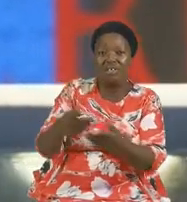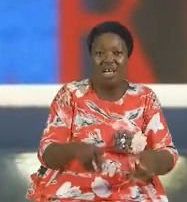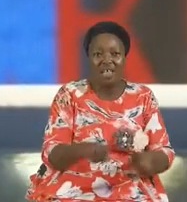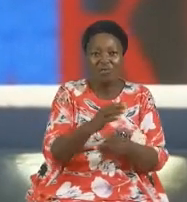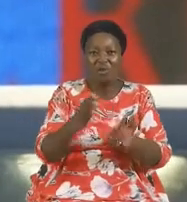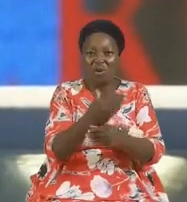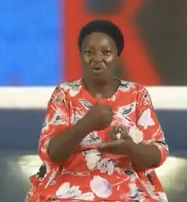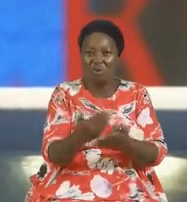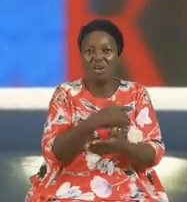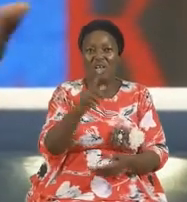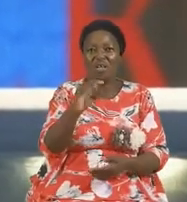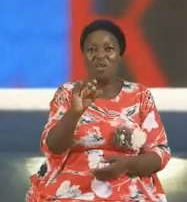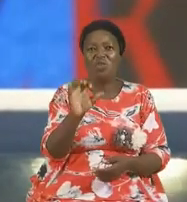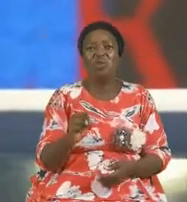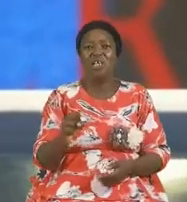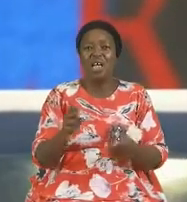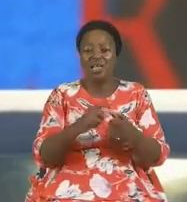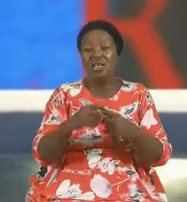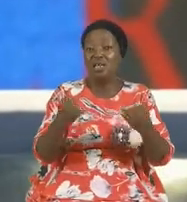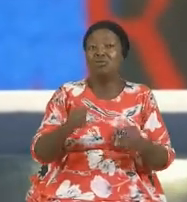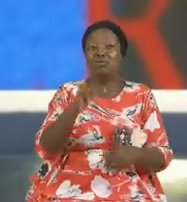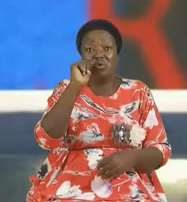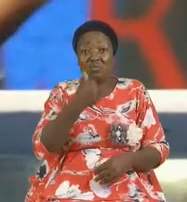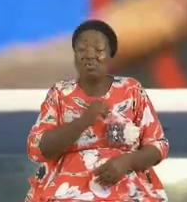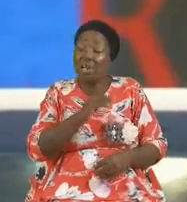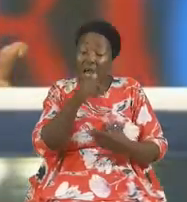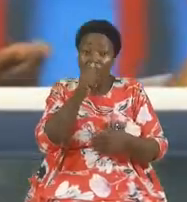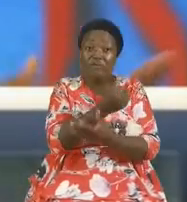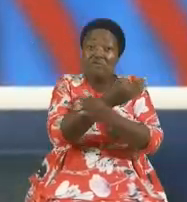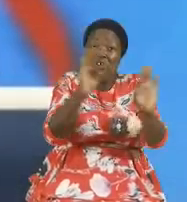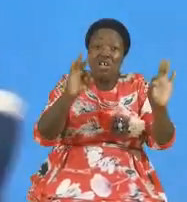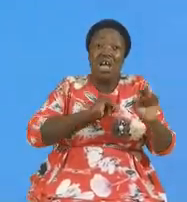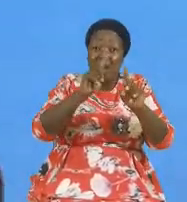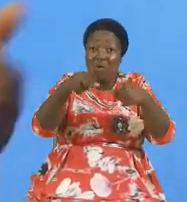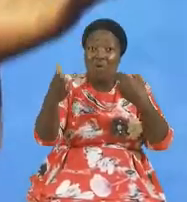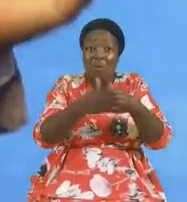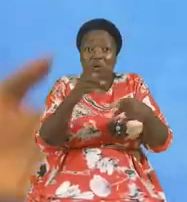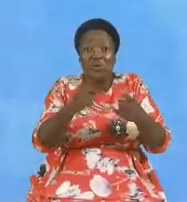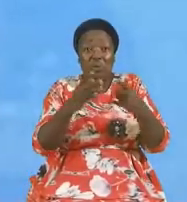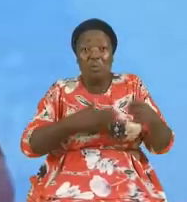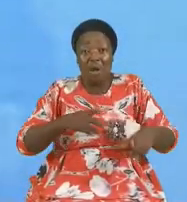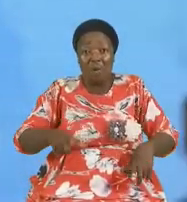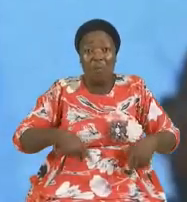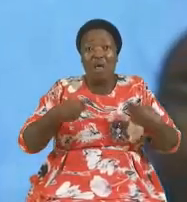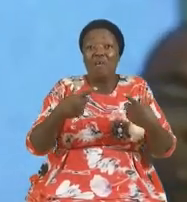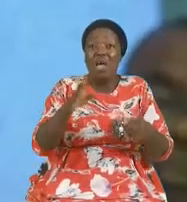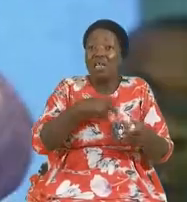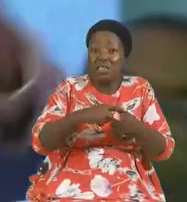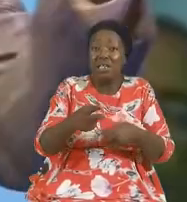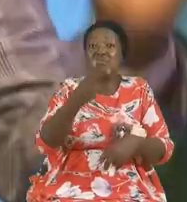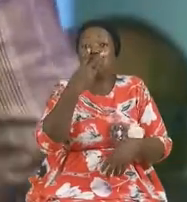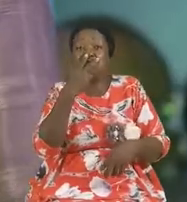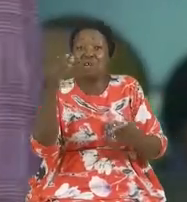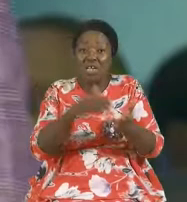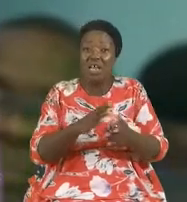collected some things, like we are collecting toys, and now tomorrow I can live the way I want. I can go back